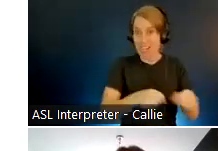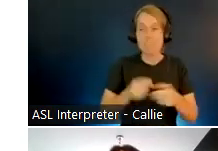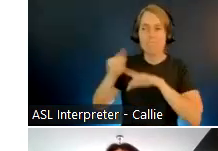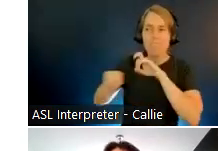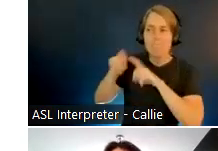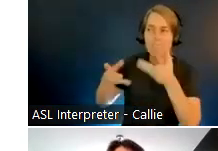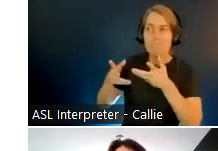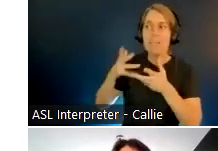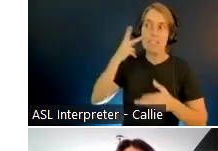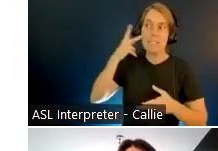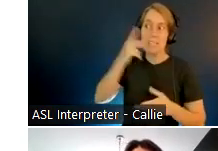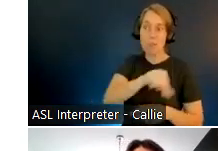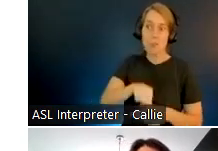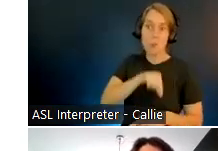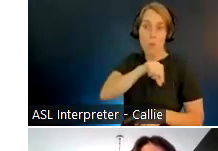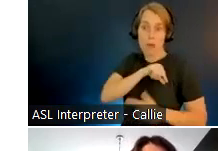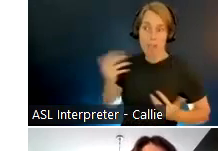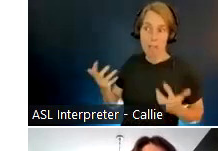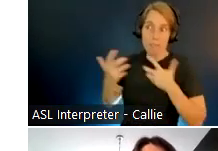Next slide.